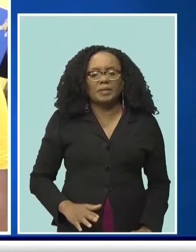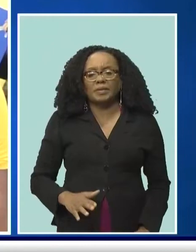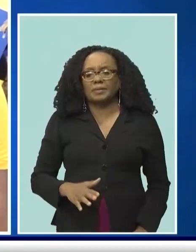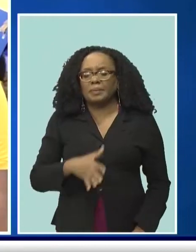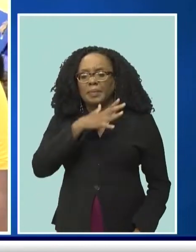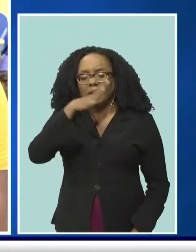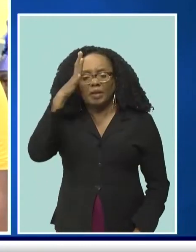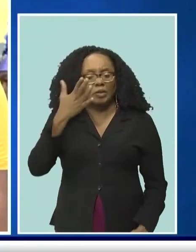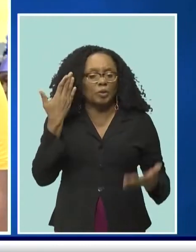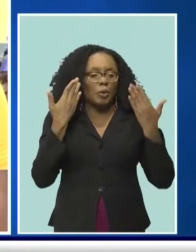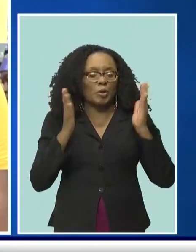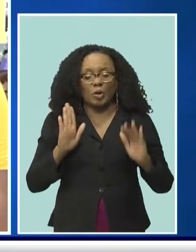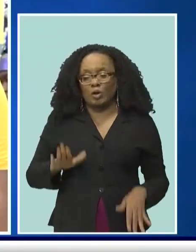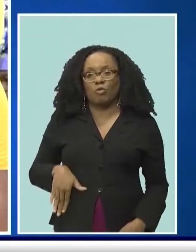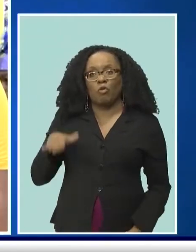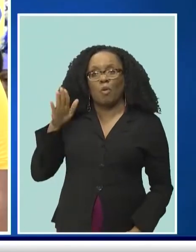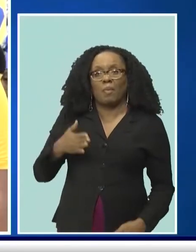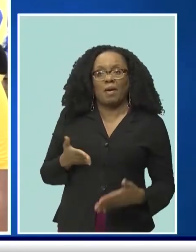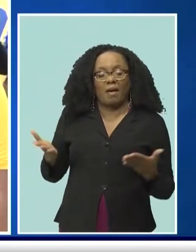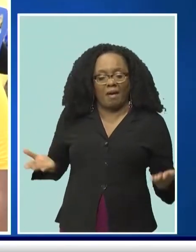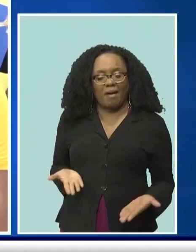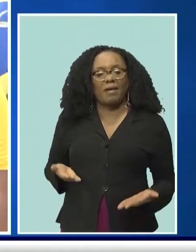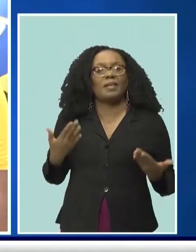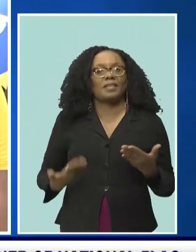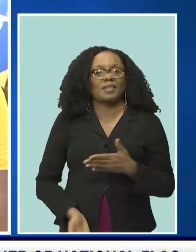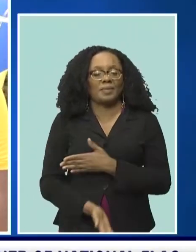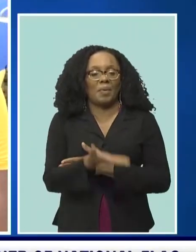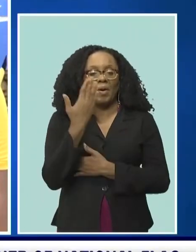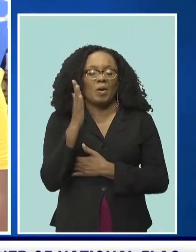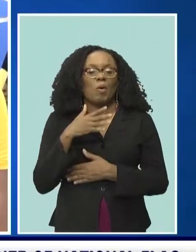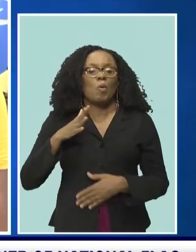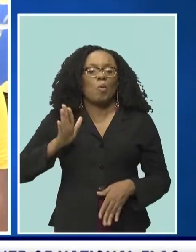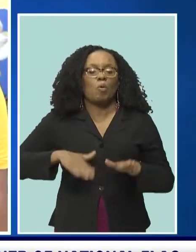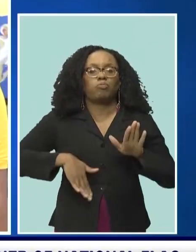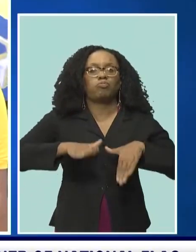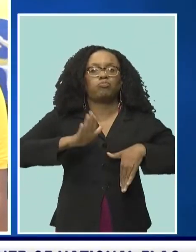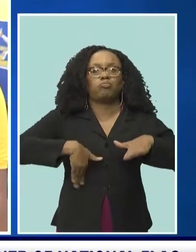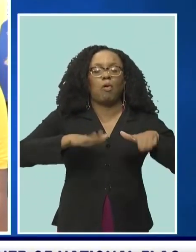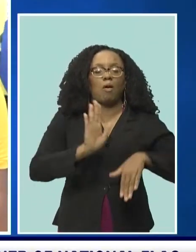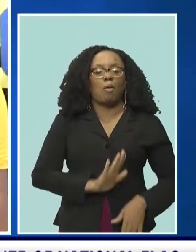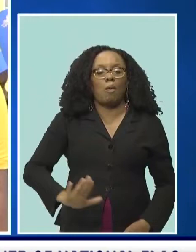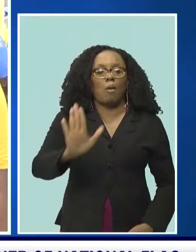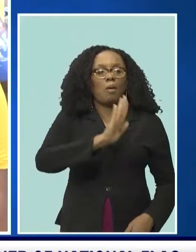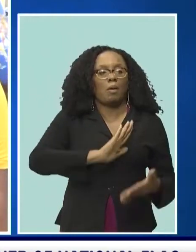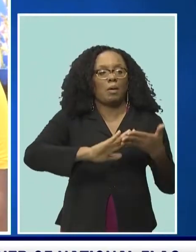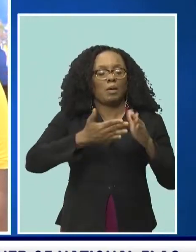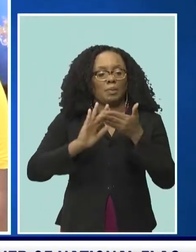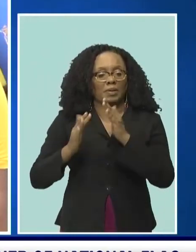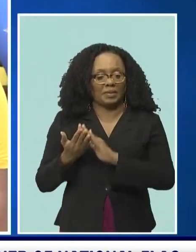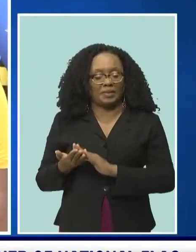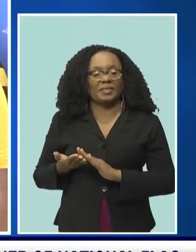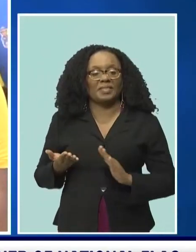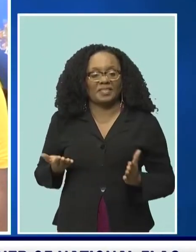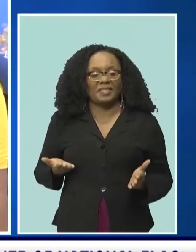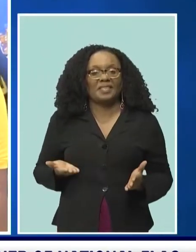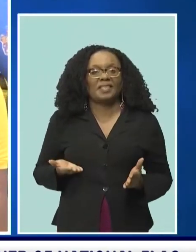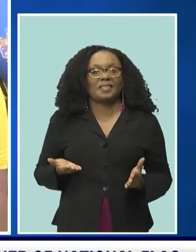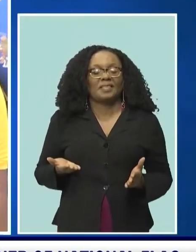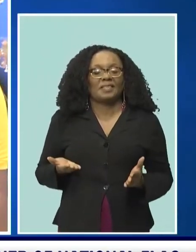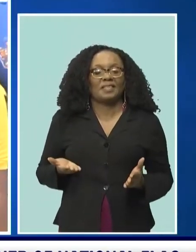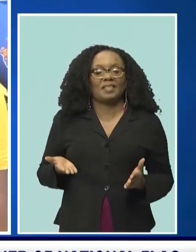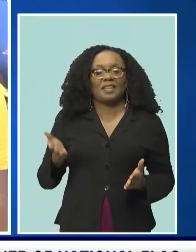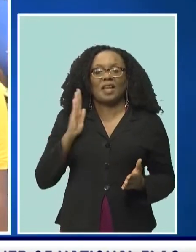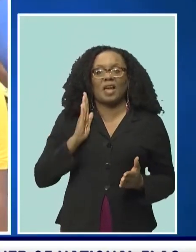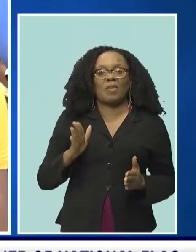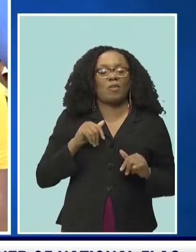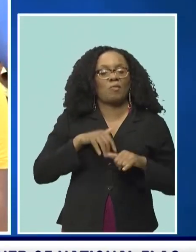grew up. So this morning we're going to go on a community walk around the neighborhood, and we're going to actually go on the